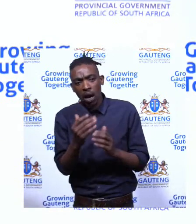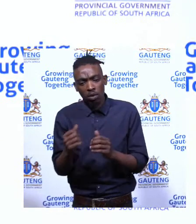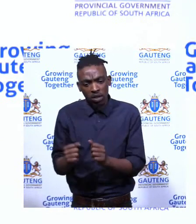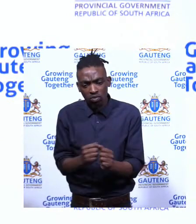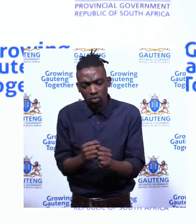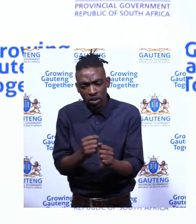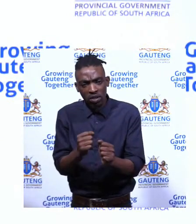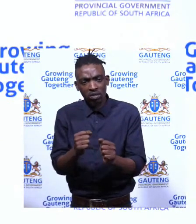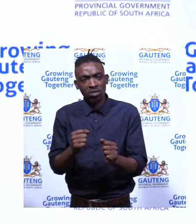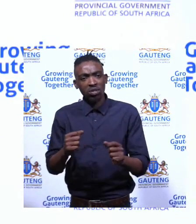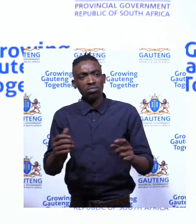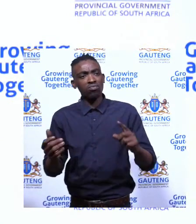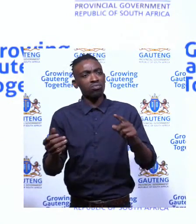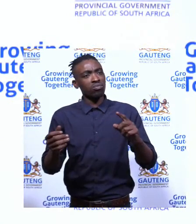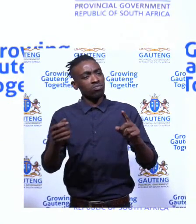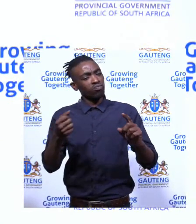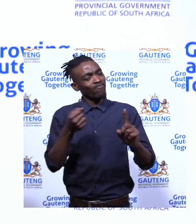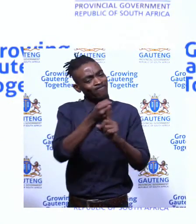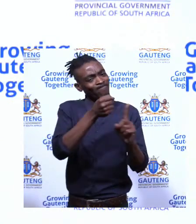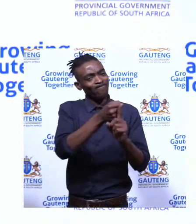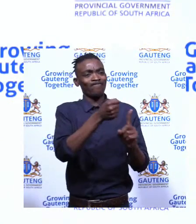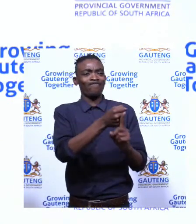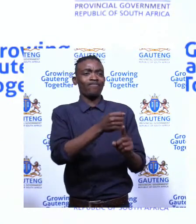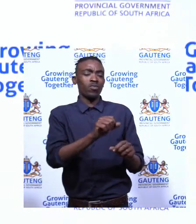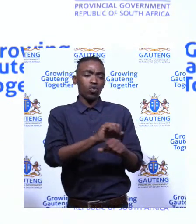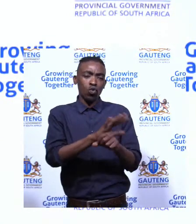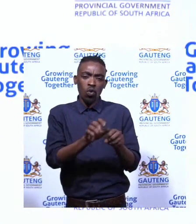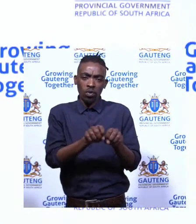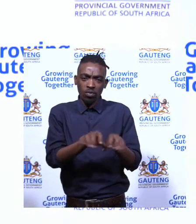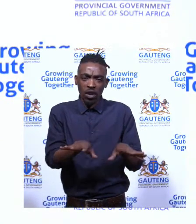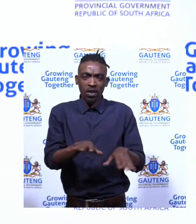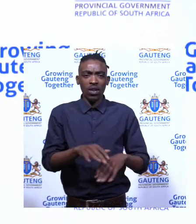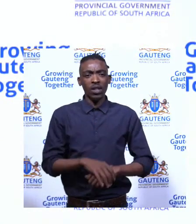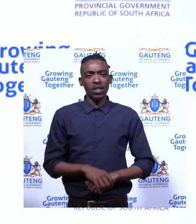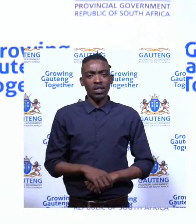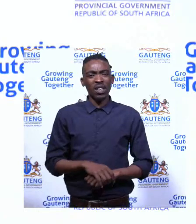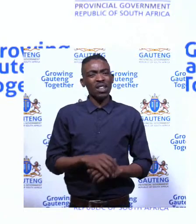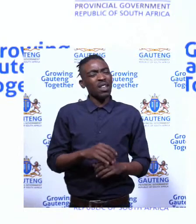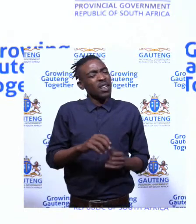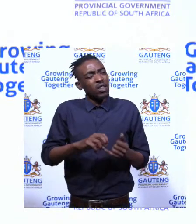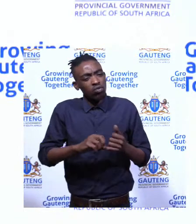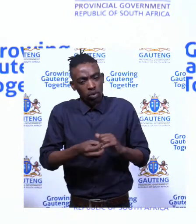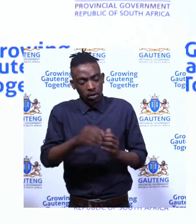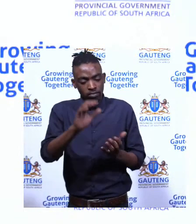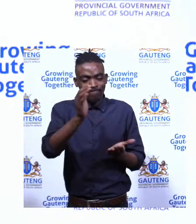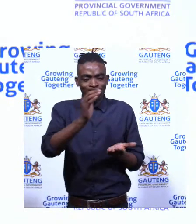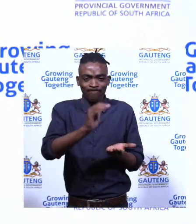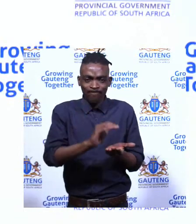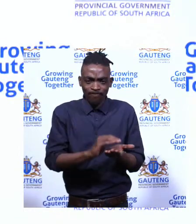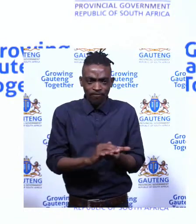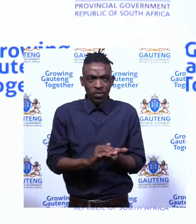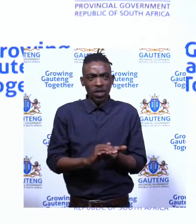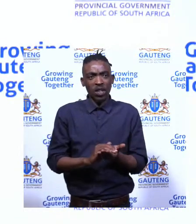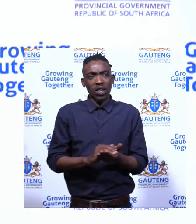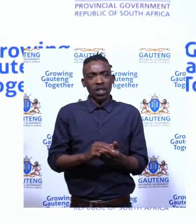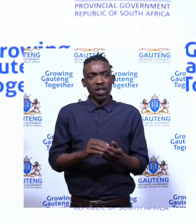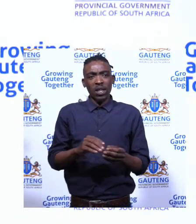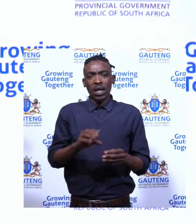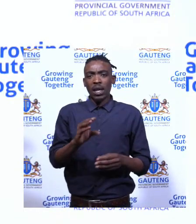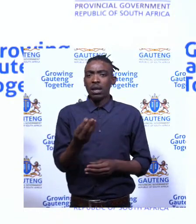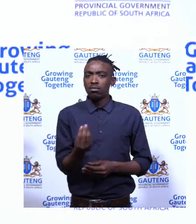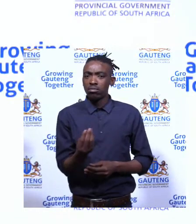to really defeat this COVID, or even reduce the number of people who will be affected or